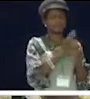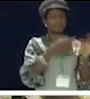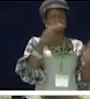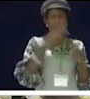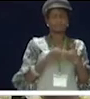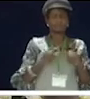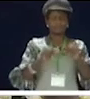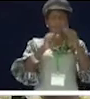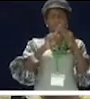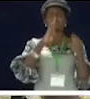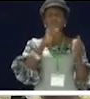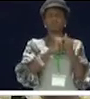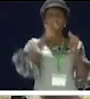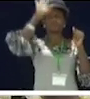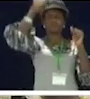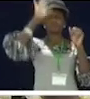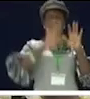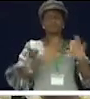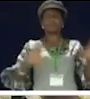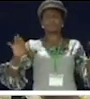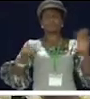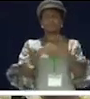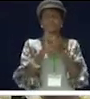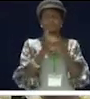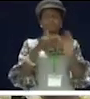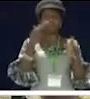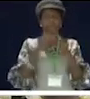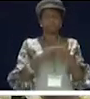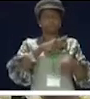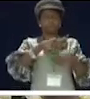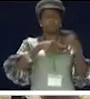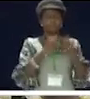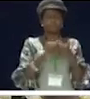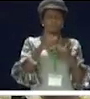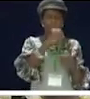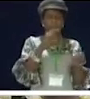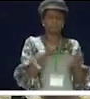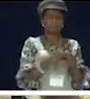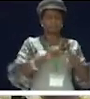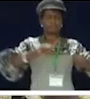Continue to be with your children. Go with them as they go.